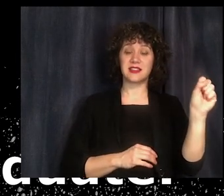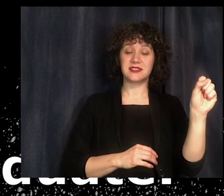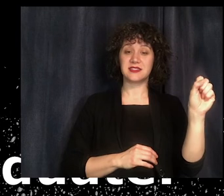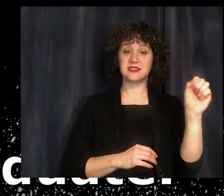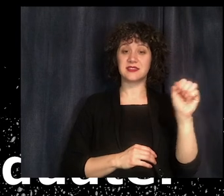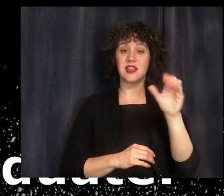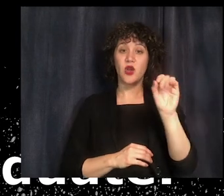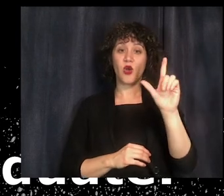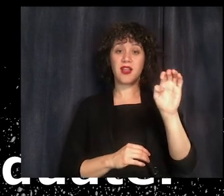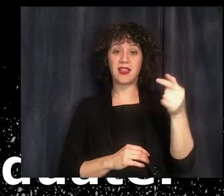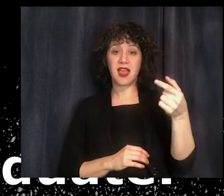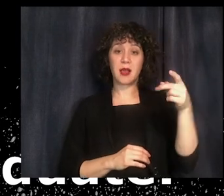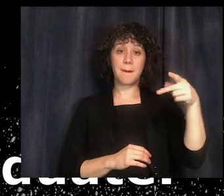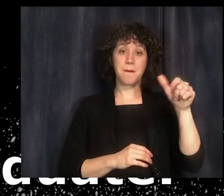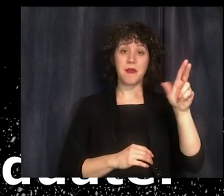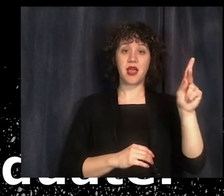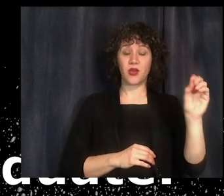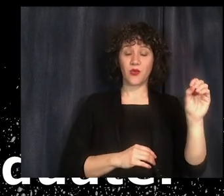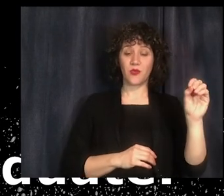Oleg Palko,